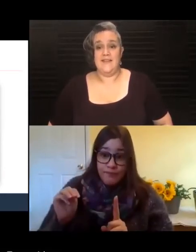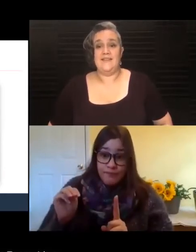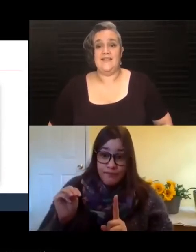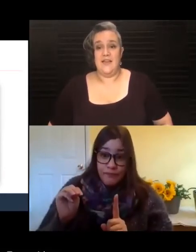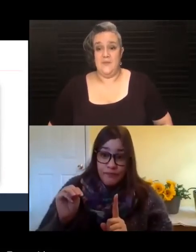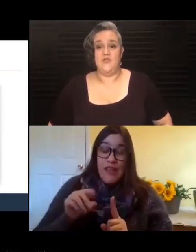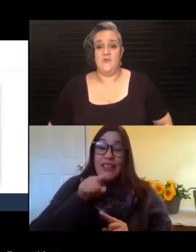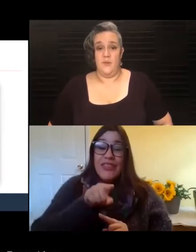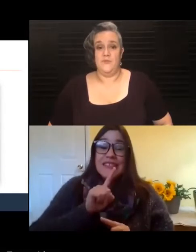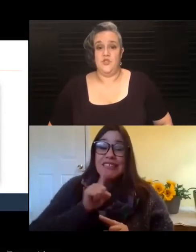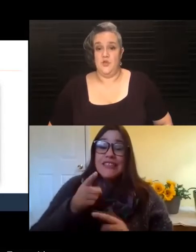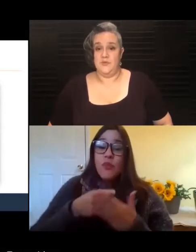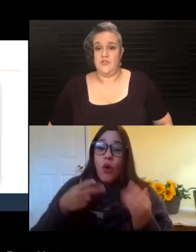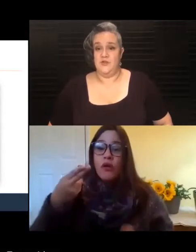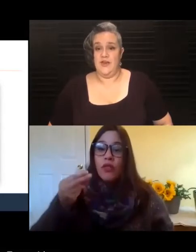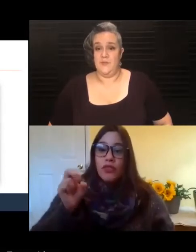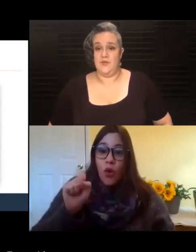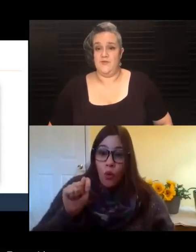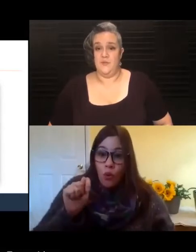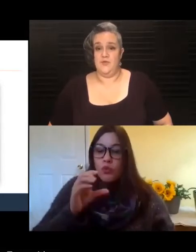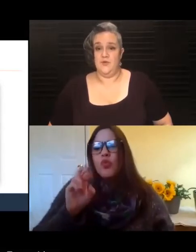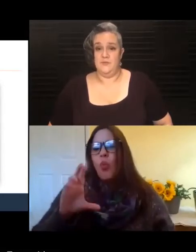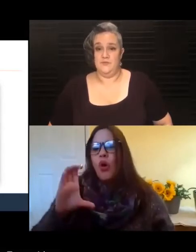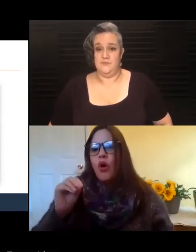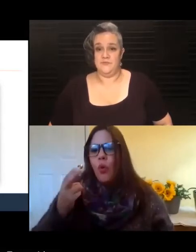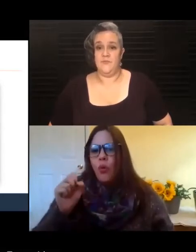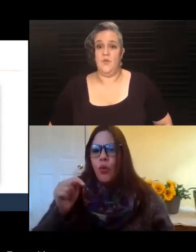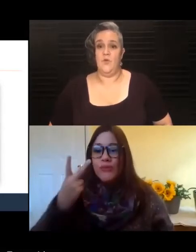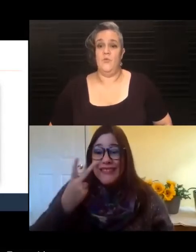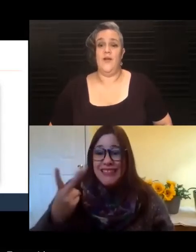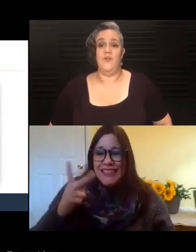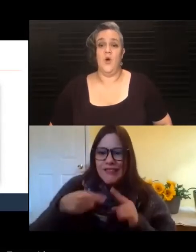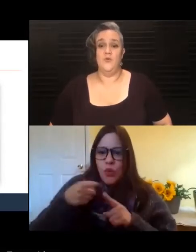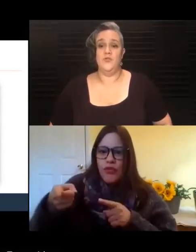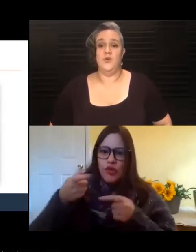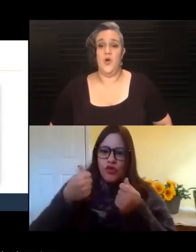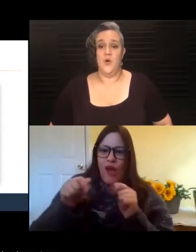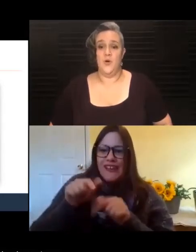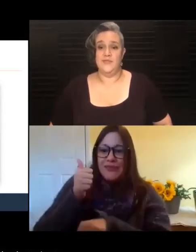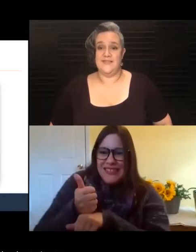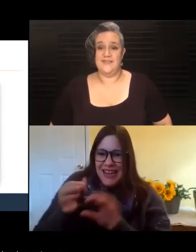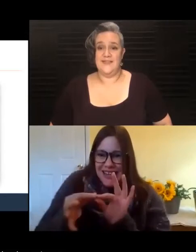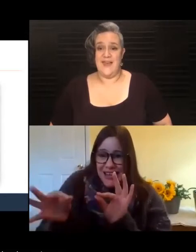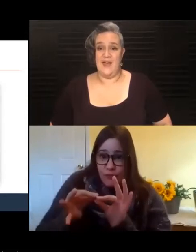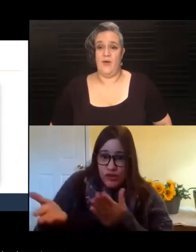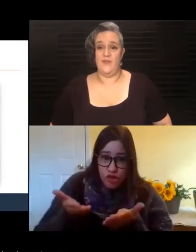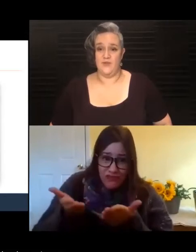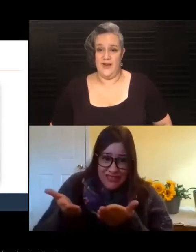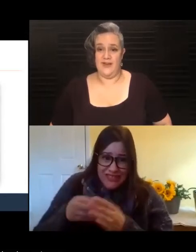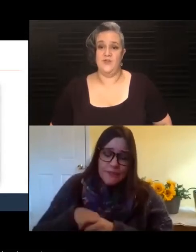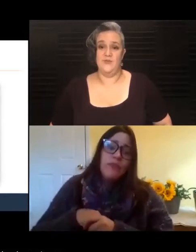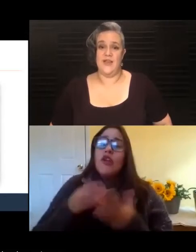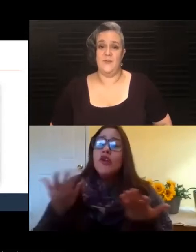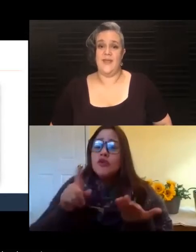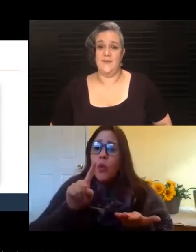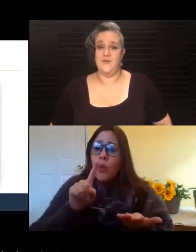And this is an image from Zoom. It's a screen capture from Zoom, where the host or co-host can see that while they're